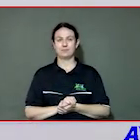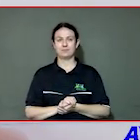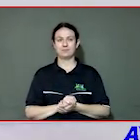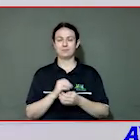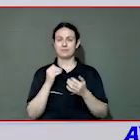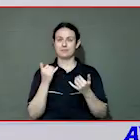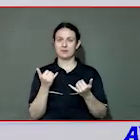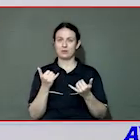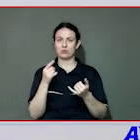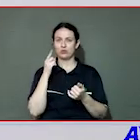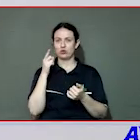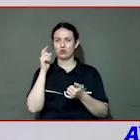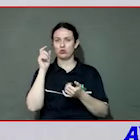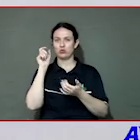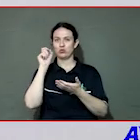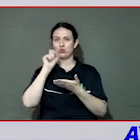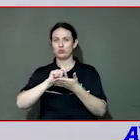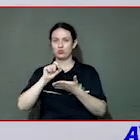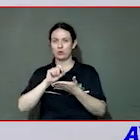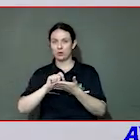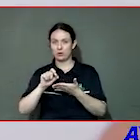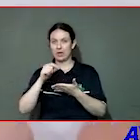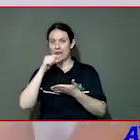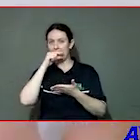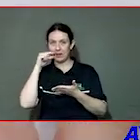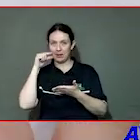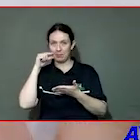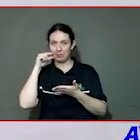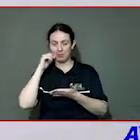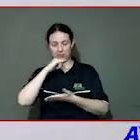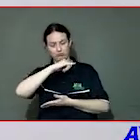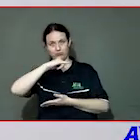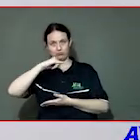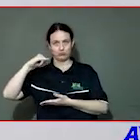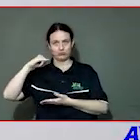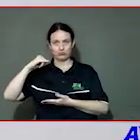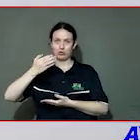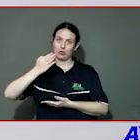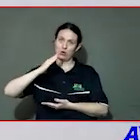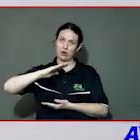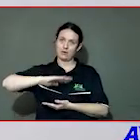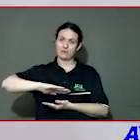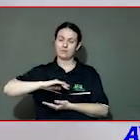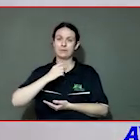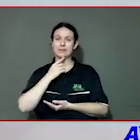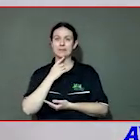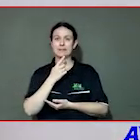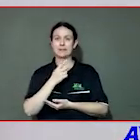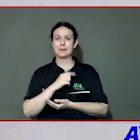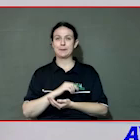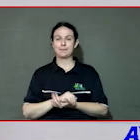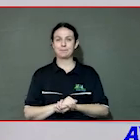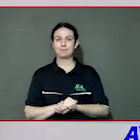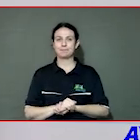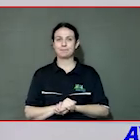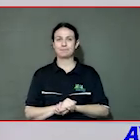So every time you write down your headings, now you will say,